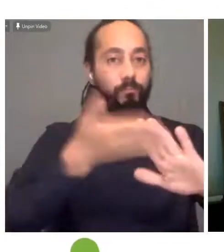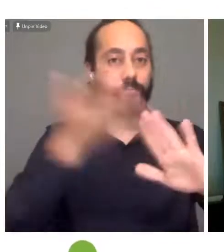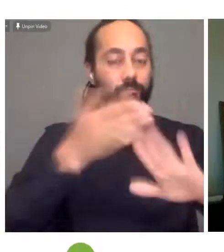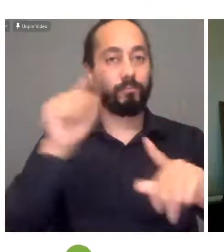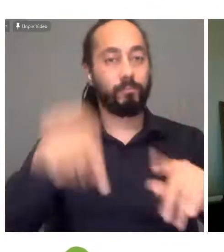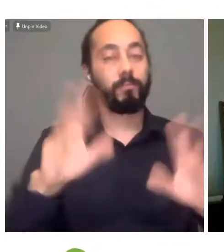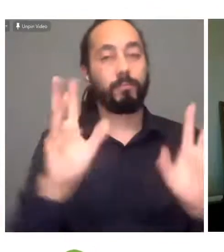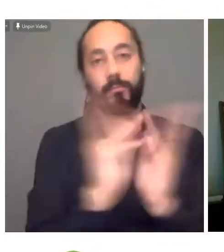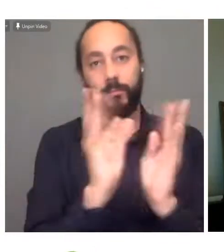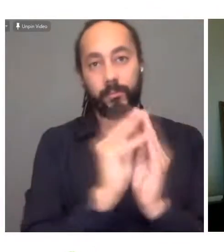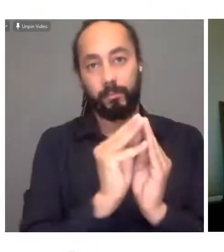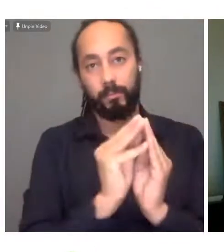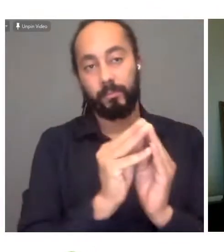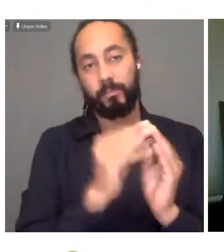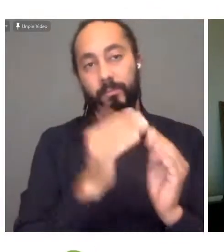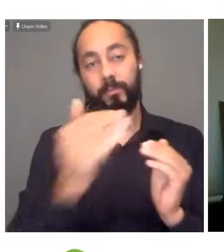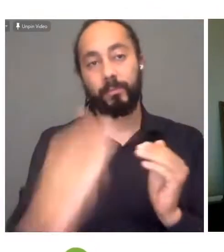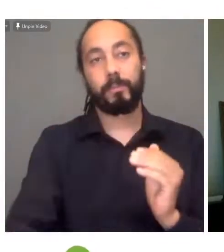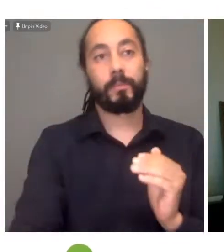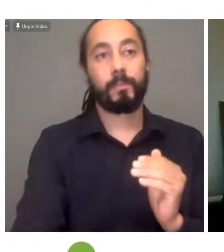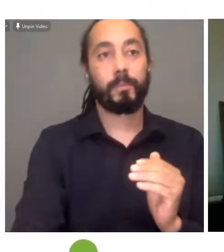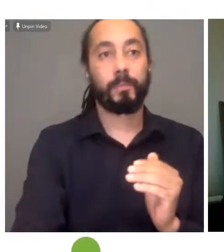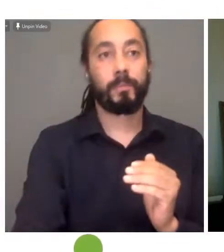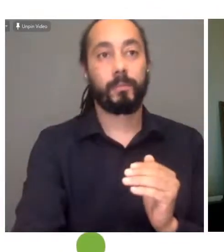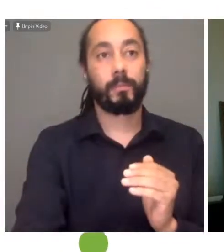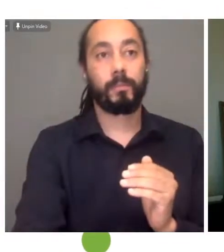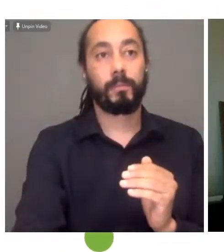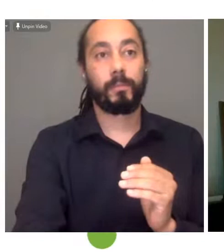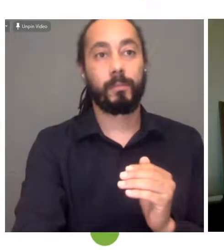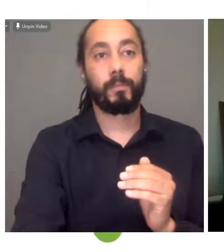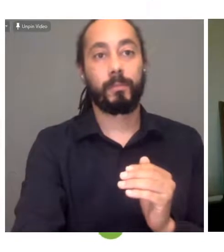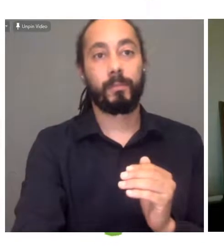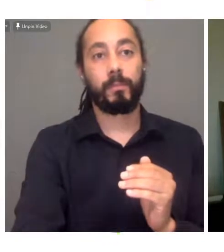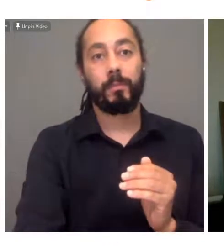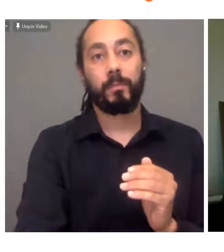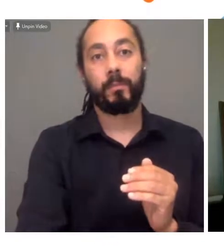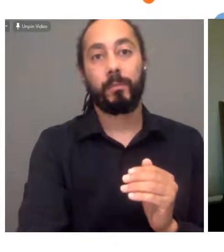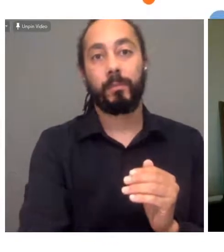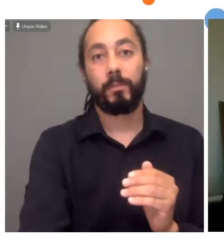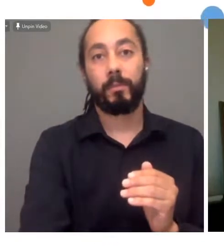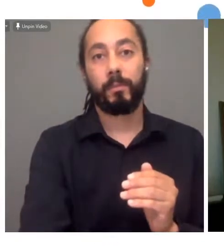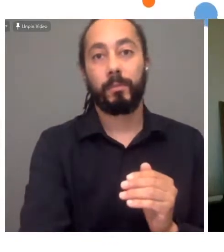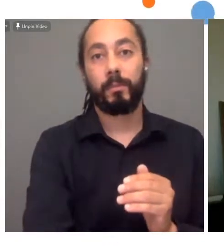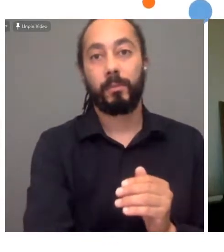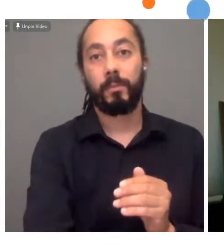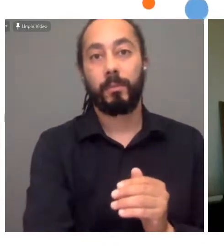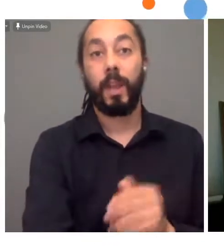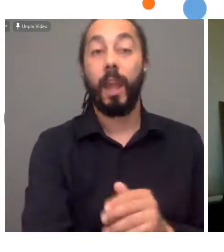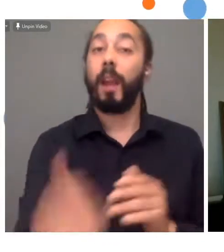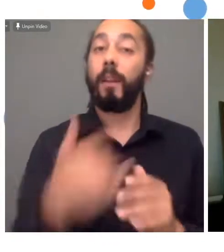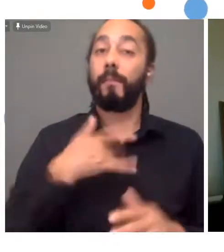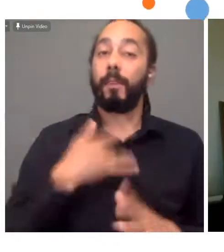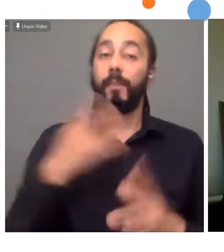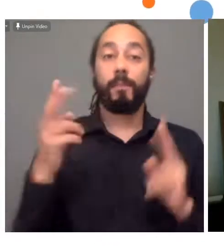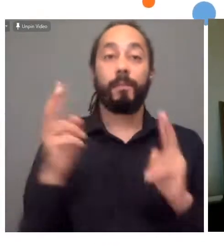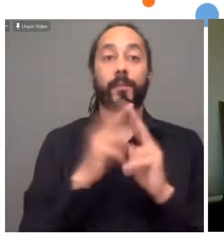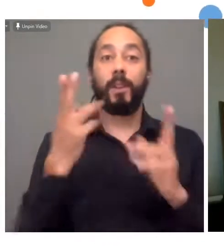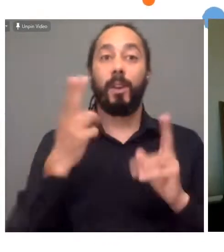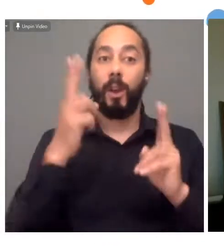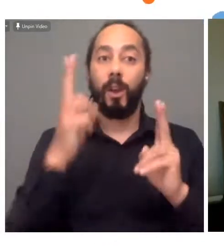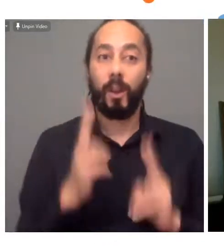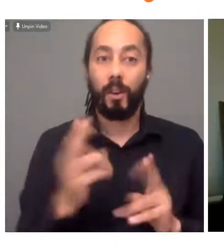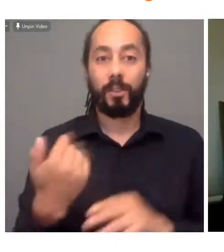throughout the next month or so. And it is a great honor to have the minister with us